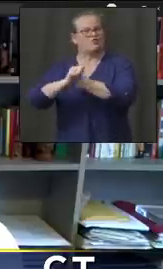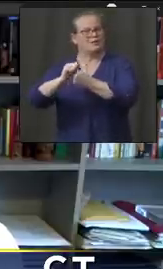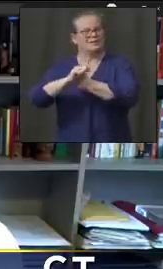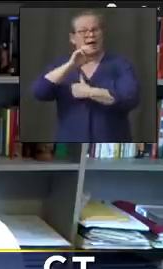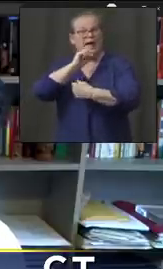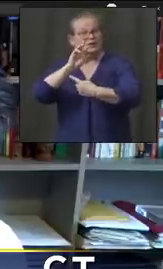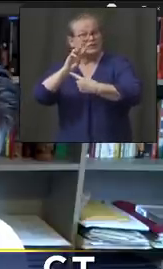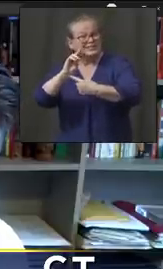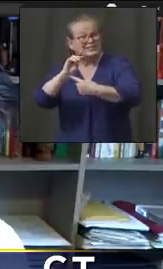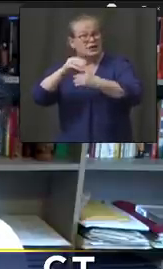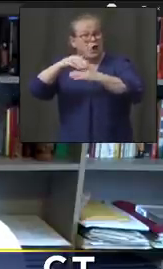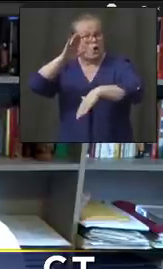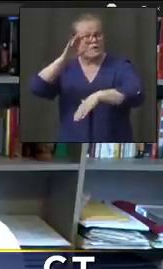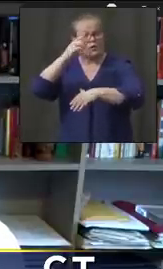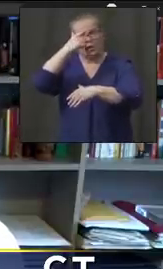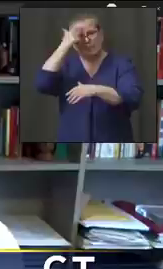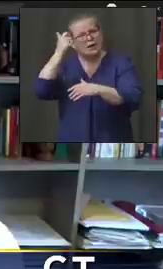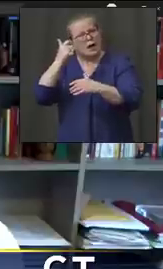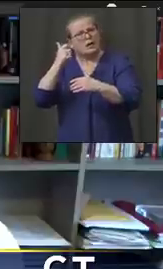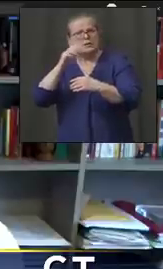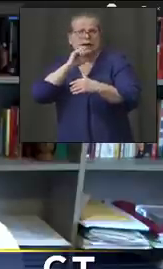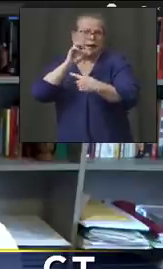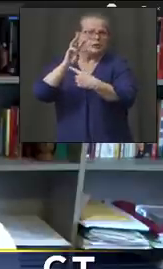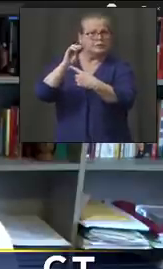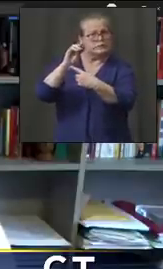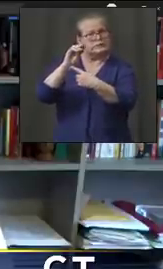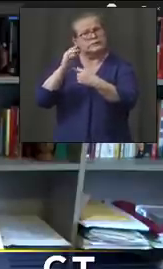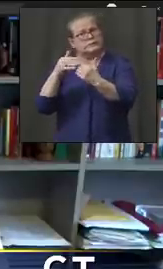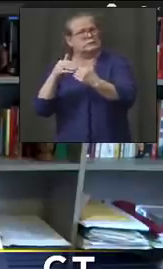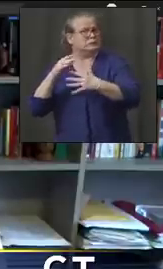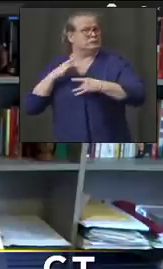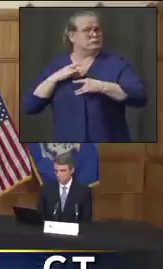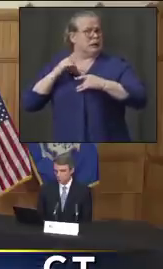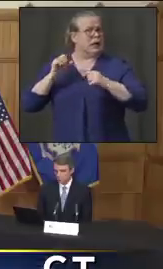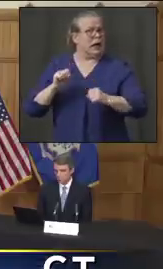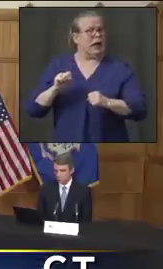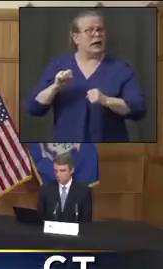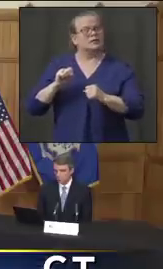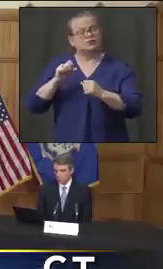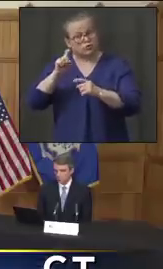in place for that age group is going to need to continue.